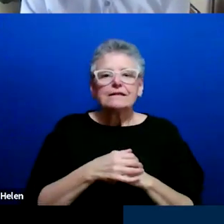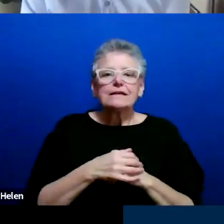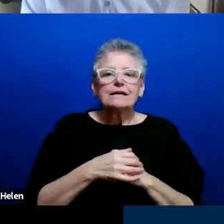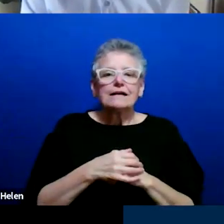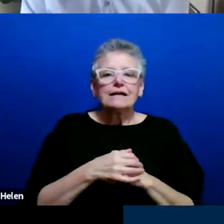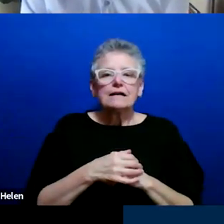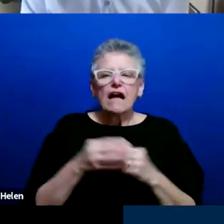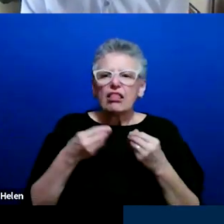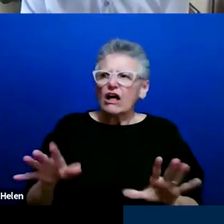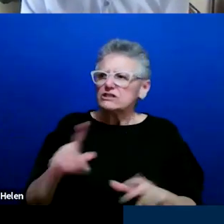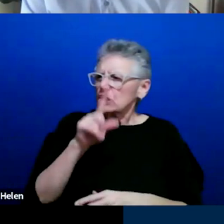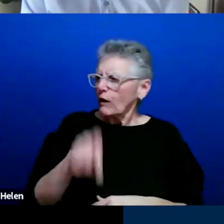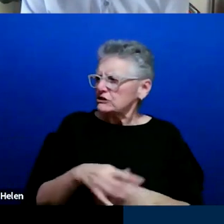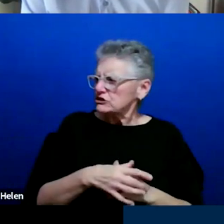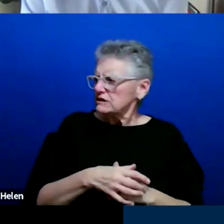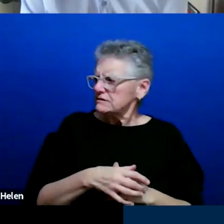I kind of lost the question here.